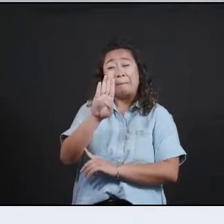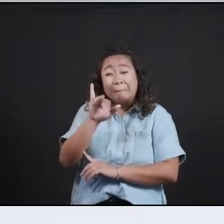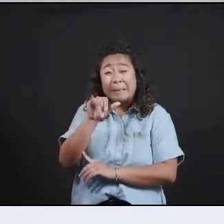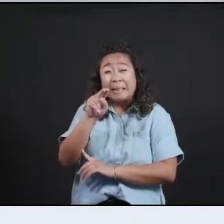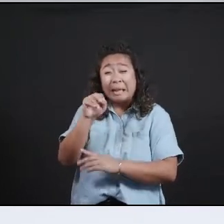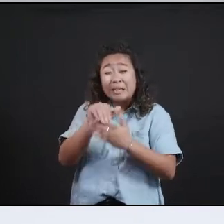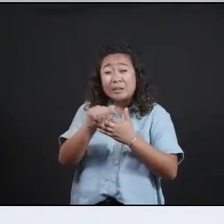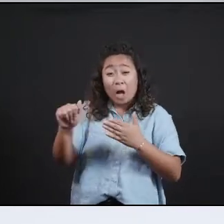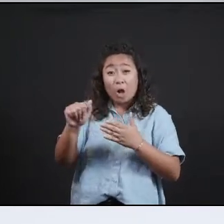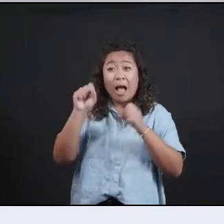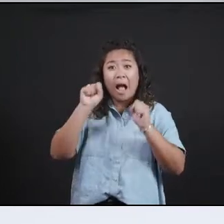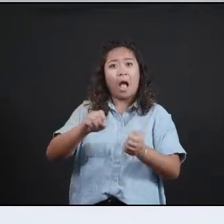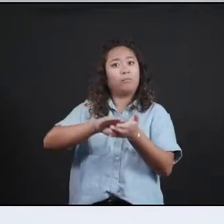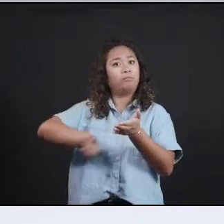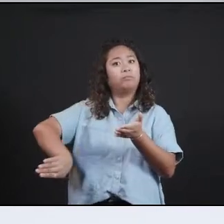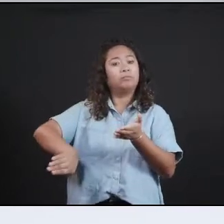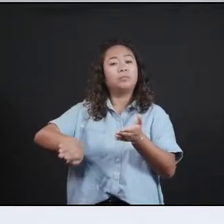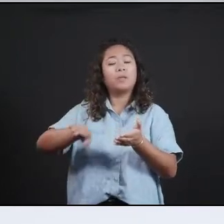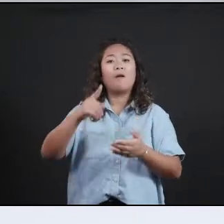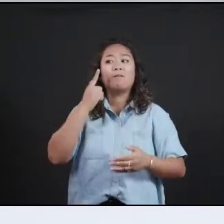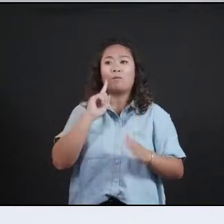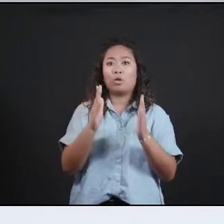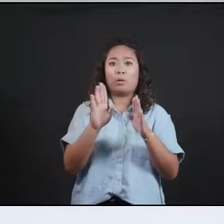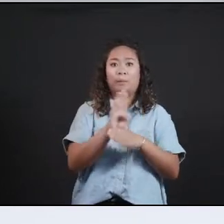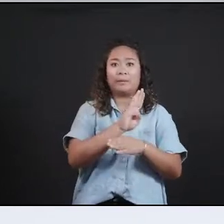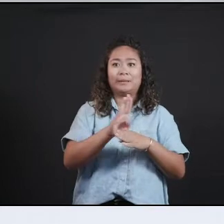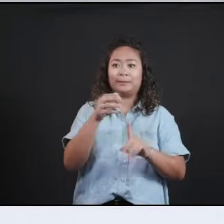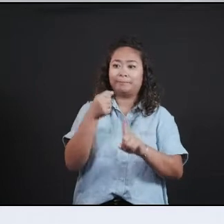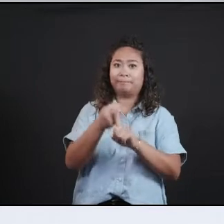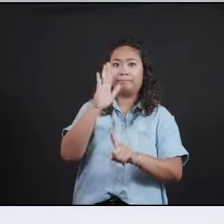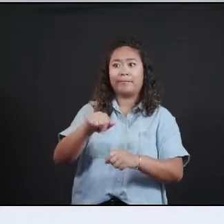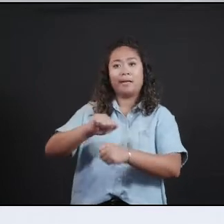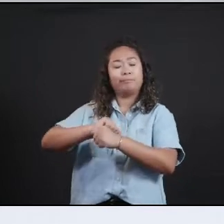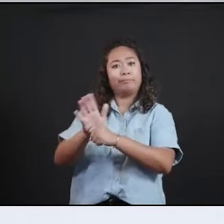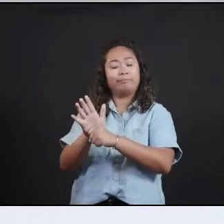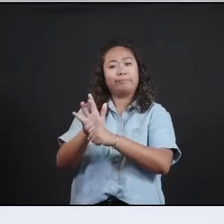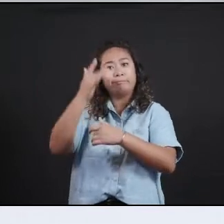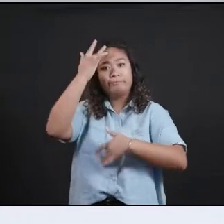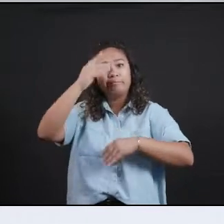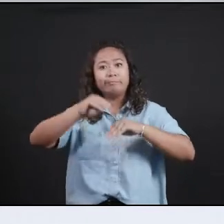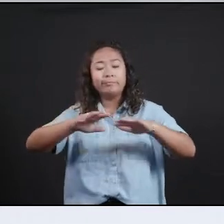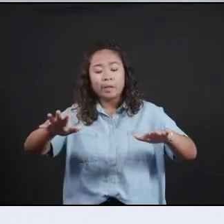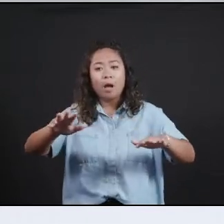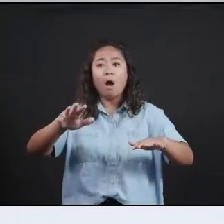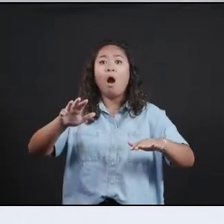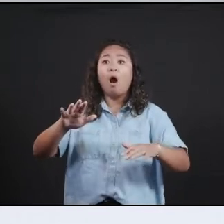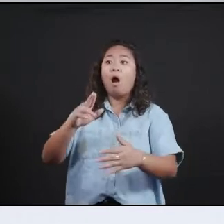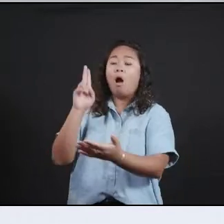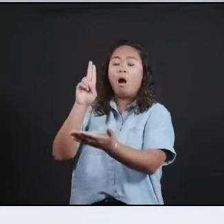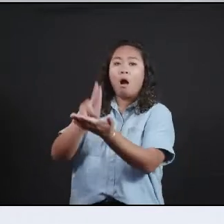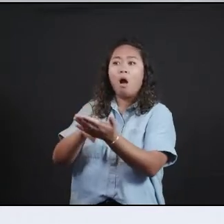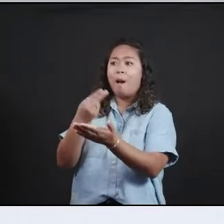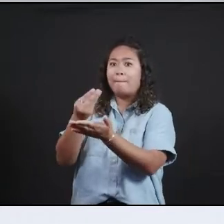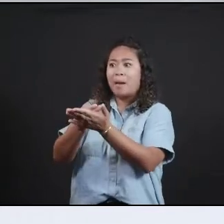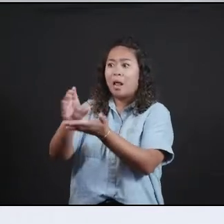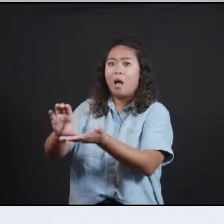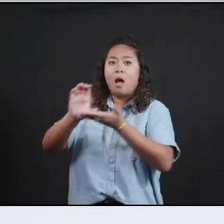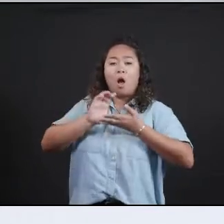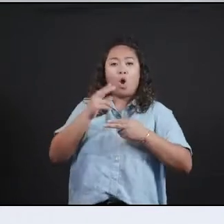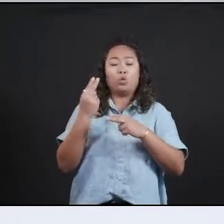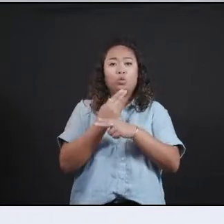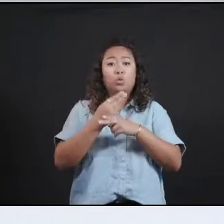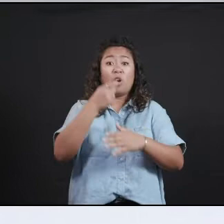emergency to keep the buyers and our vendors safe. On St. Thomas, the market will continue to be open at the Bordeaux site, located